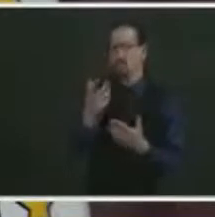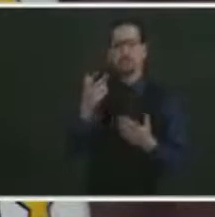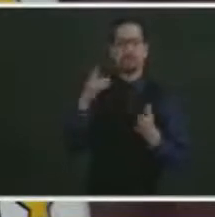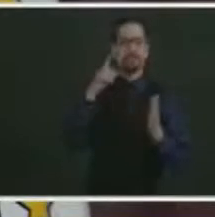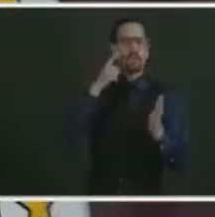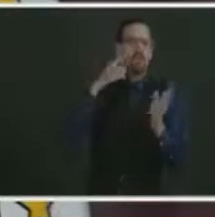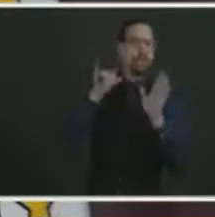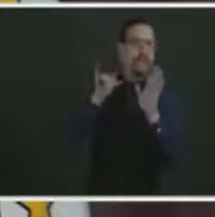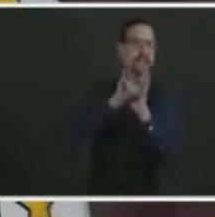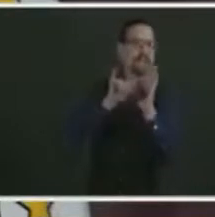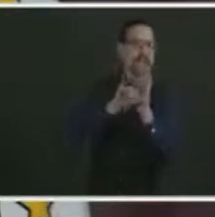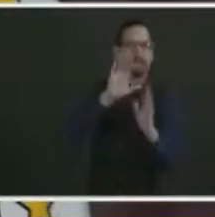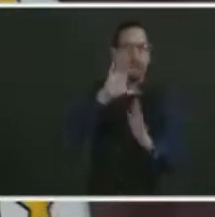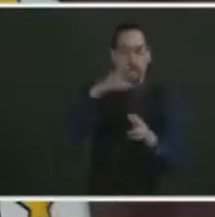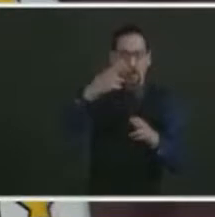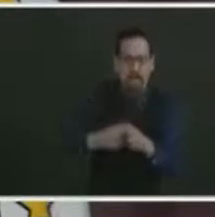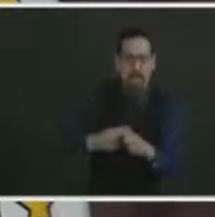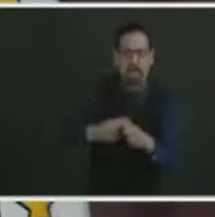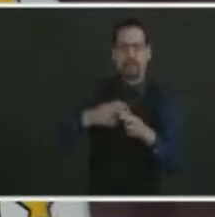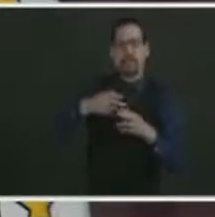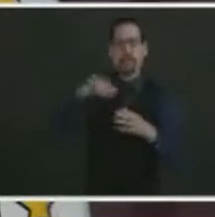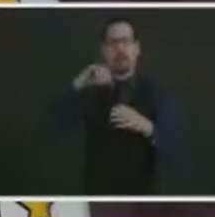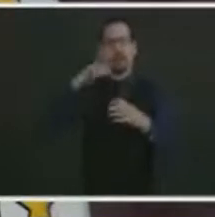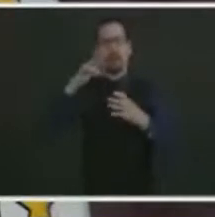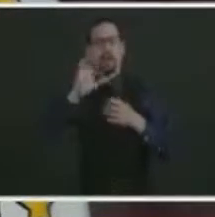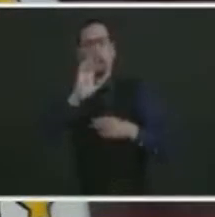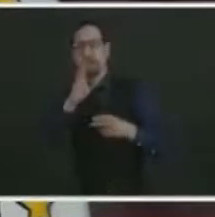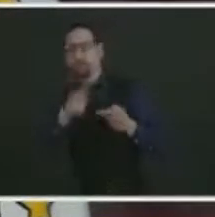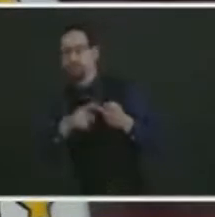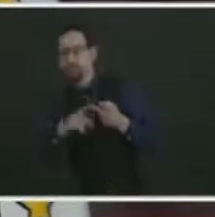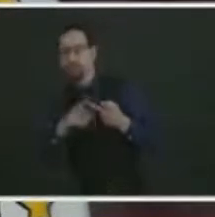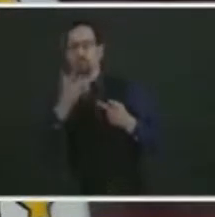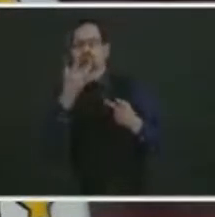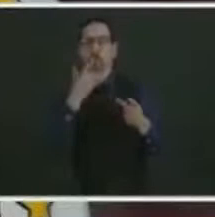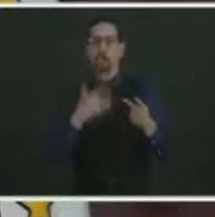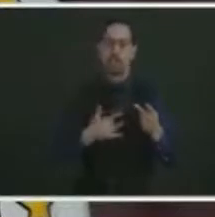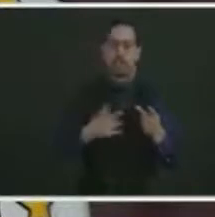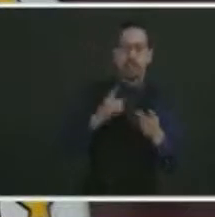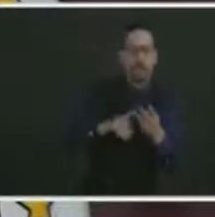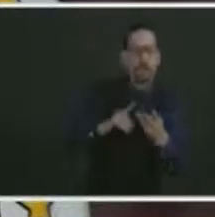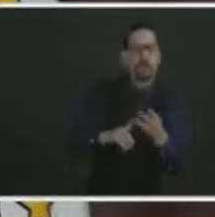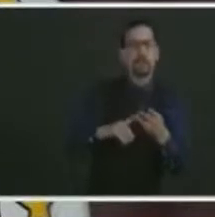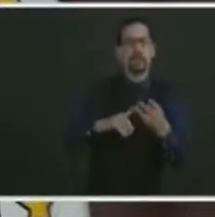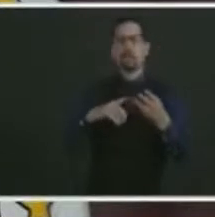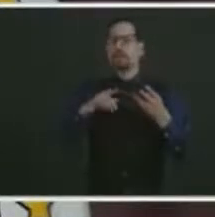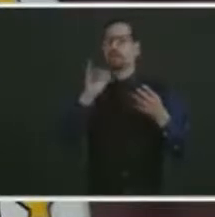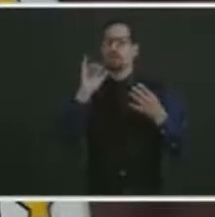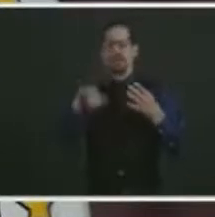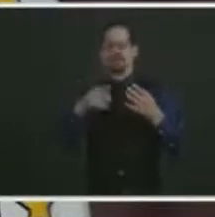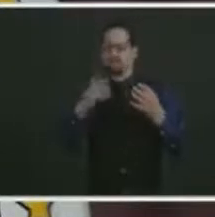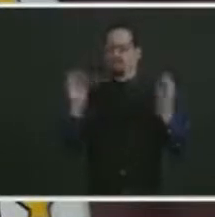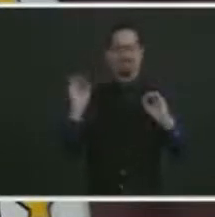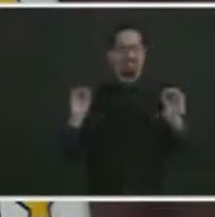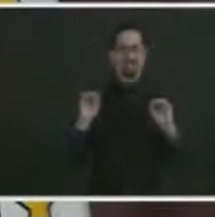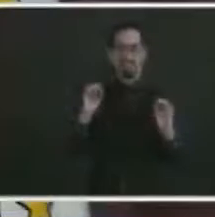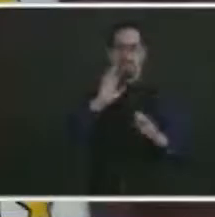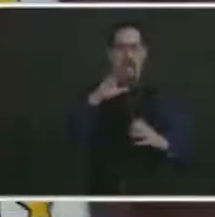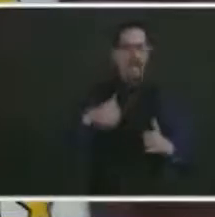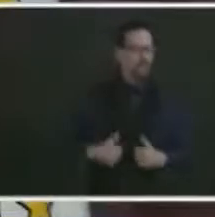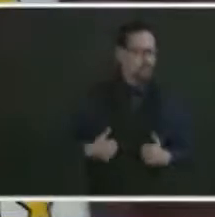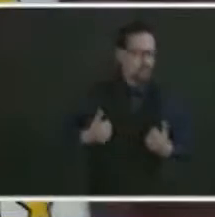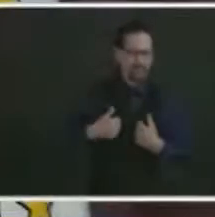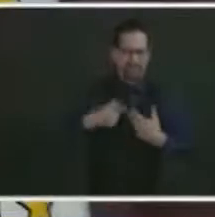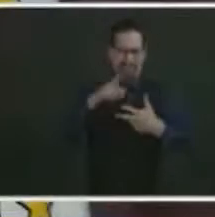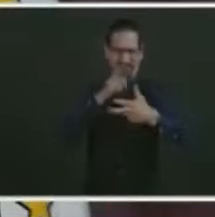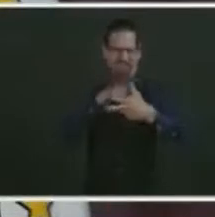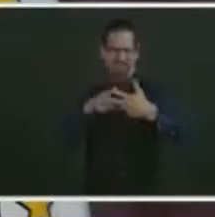identifiable information. It will never ask for your name. It will never ask for your birthday. It will never ask for your address. It